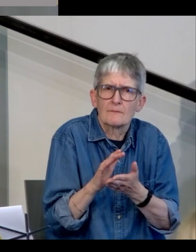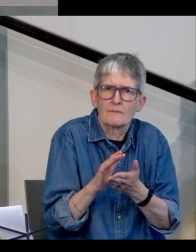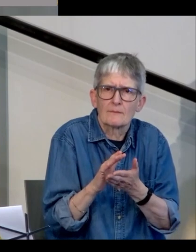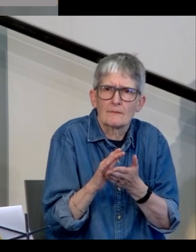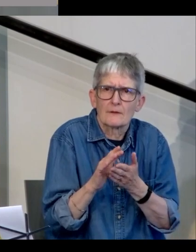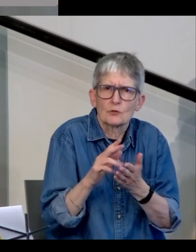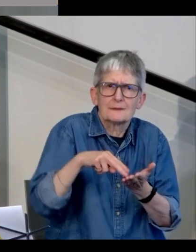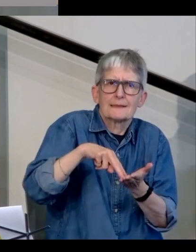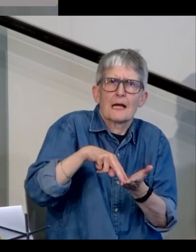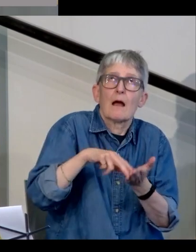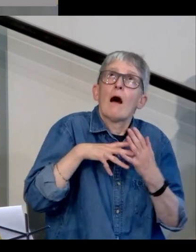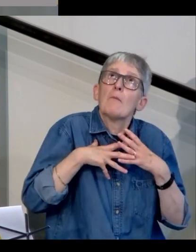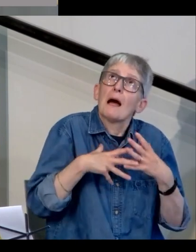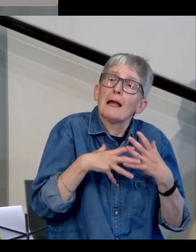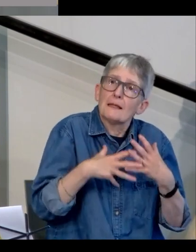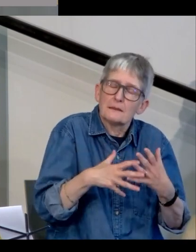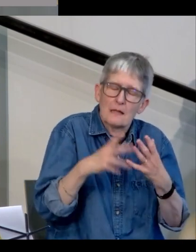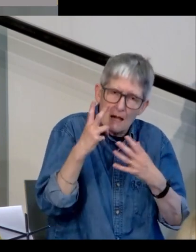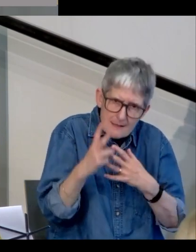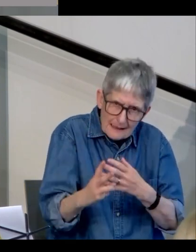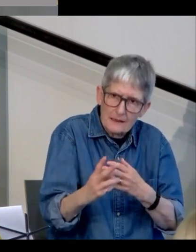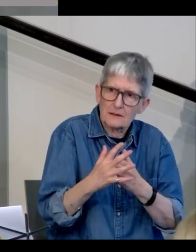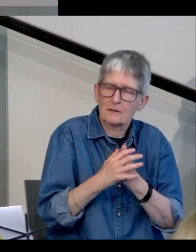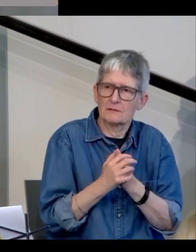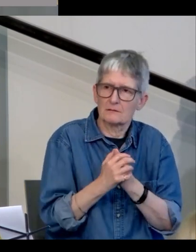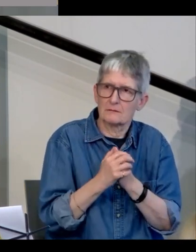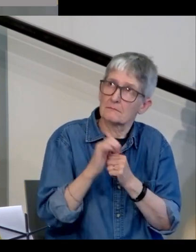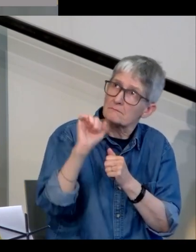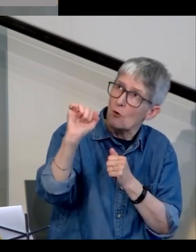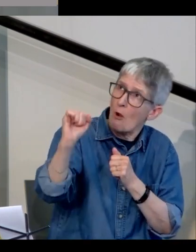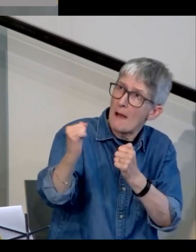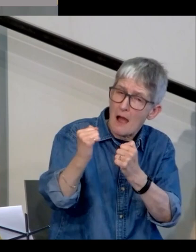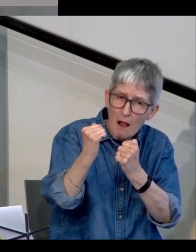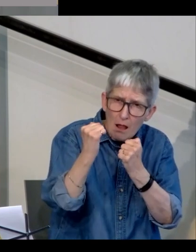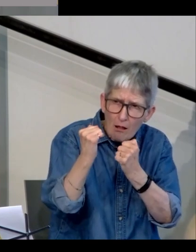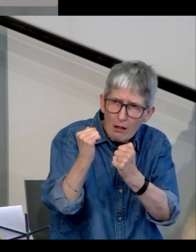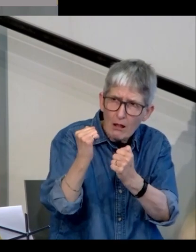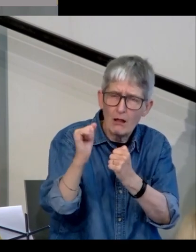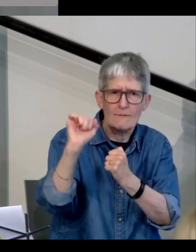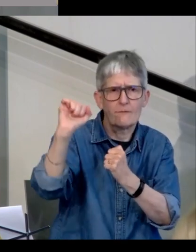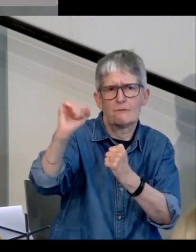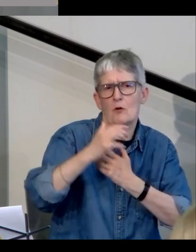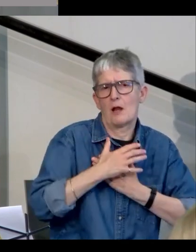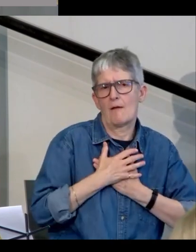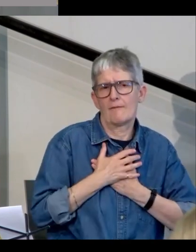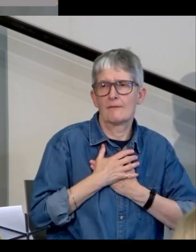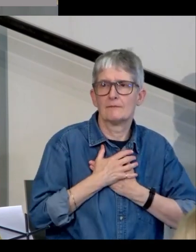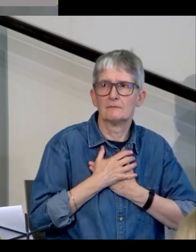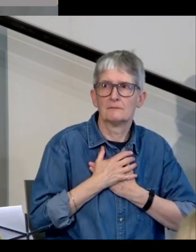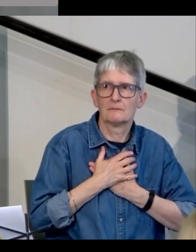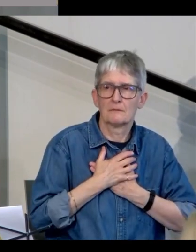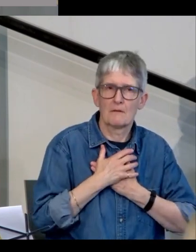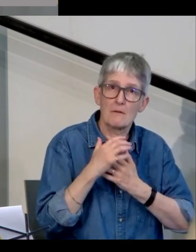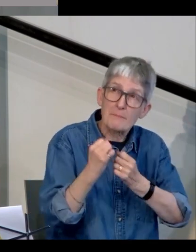to stand in amazement once again at the power of your love,